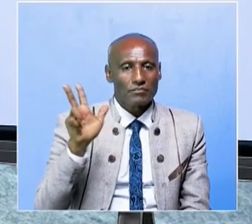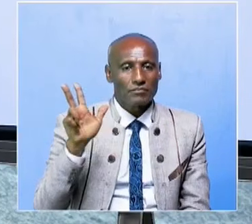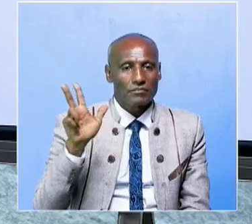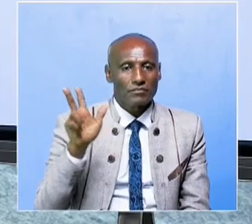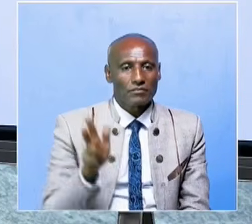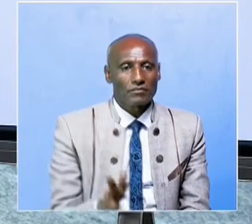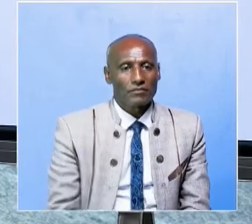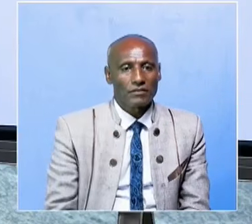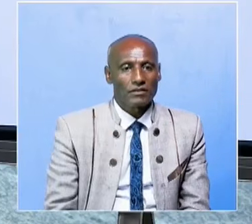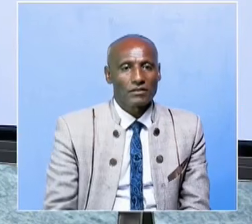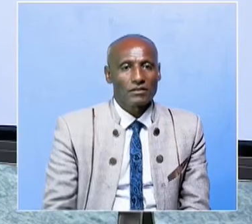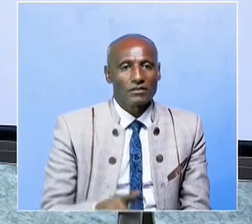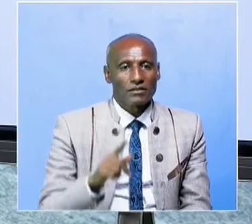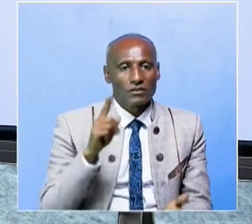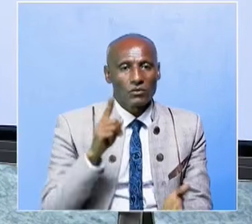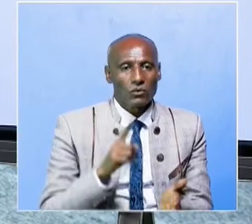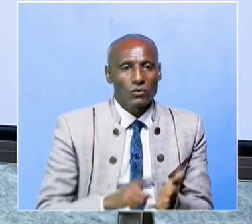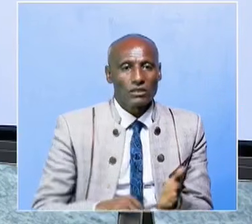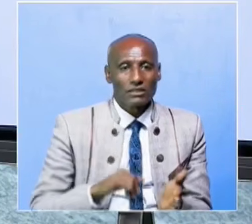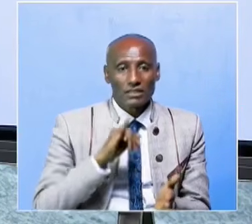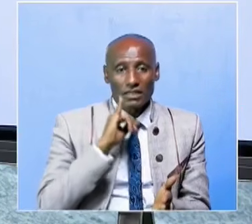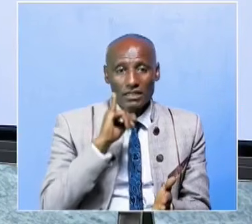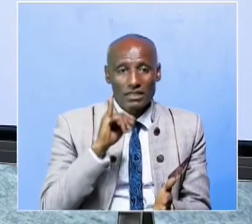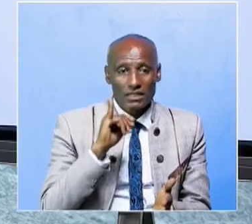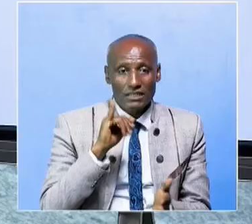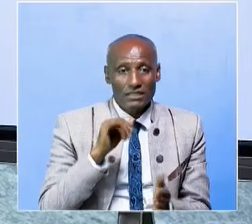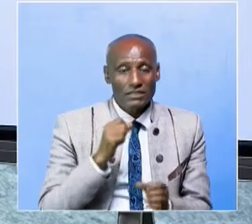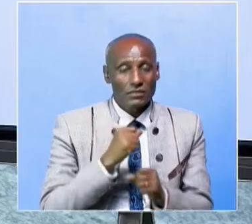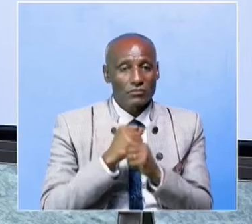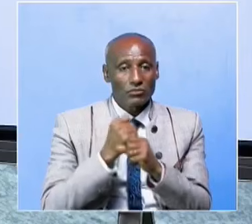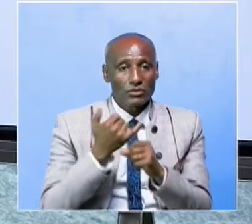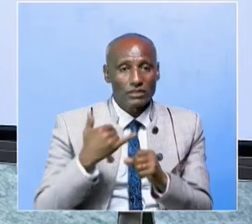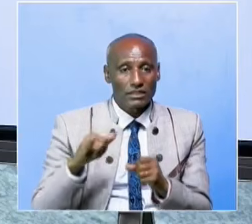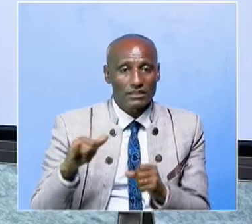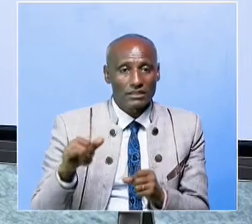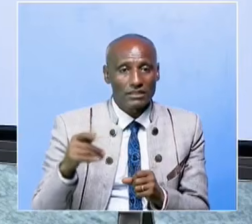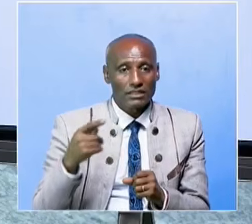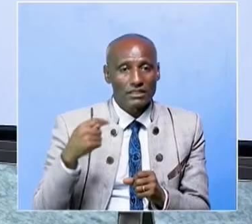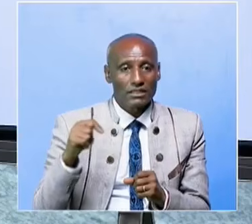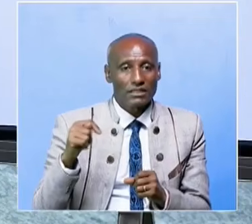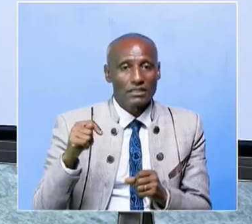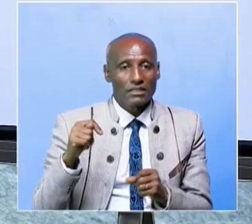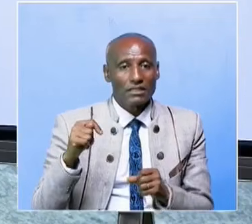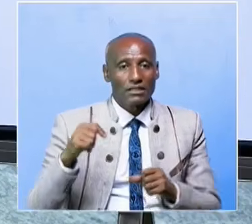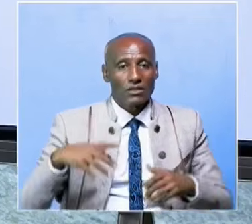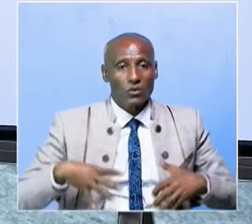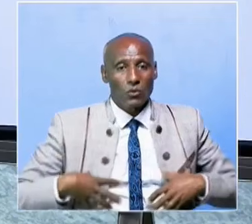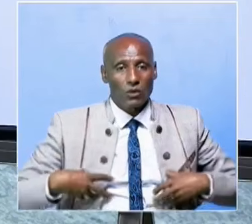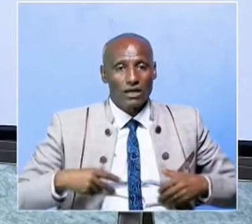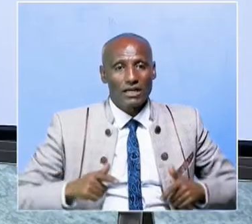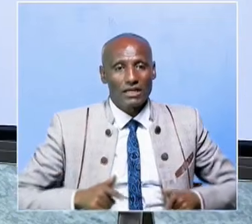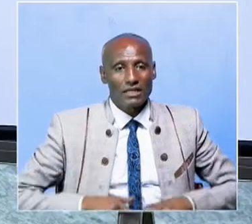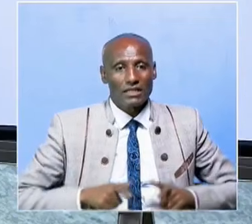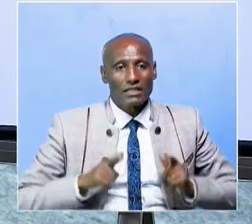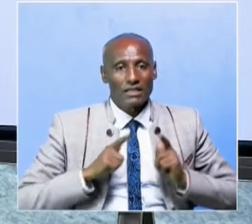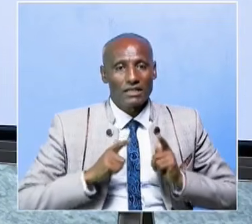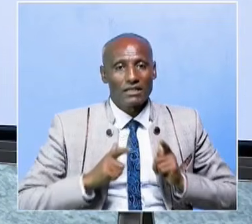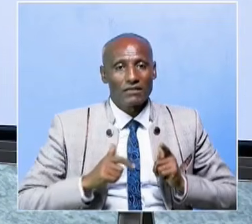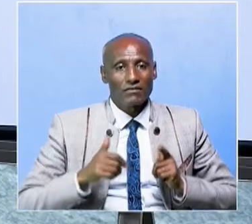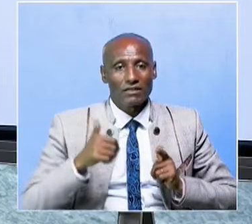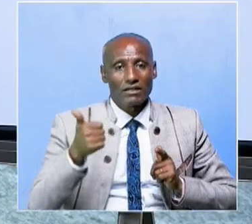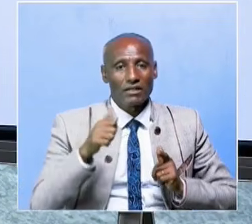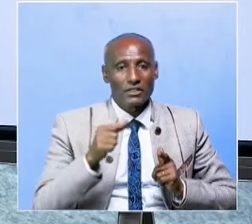So what is protecting the wildlife as much as possible? So put your answer in the blank space or in the